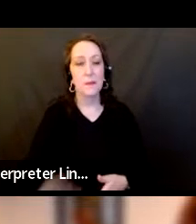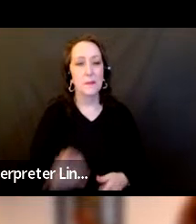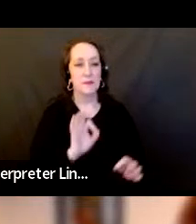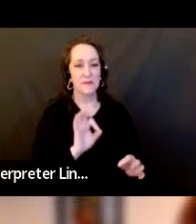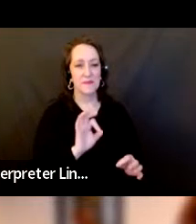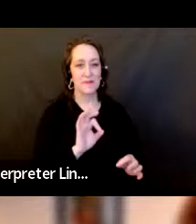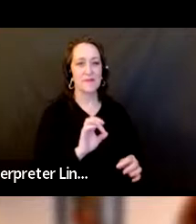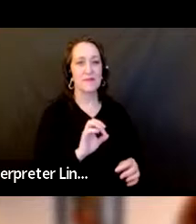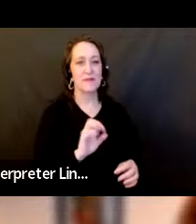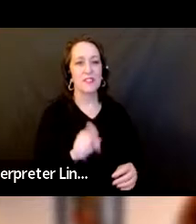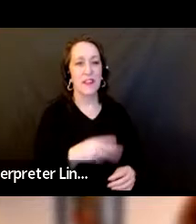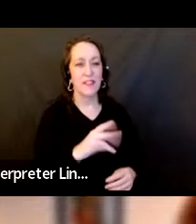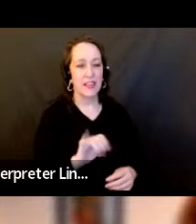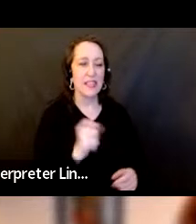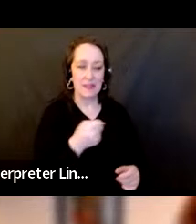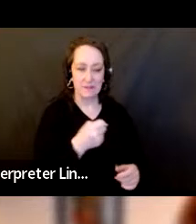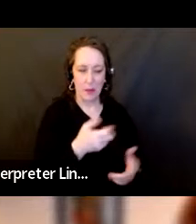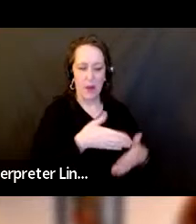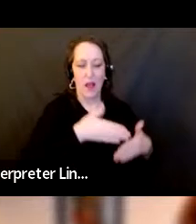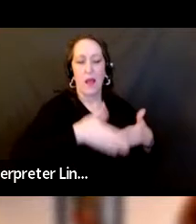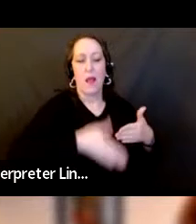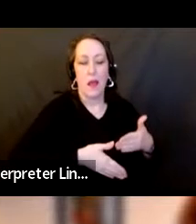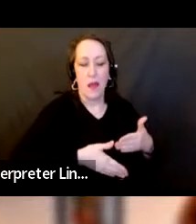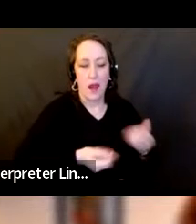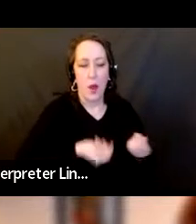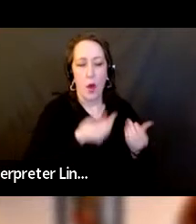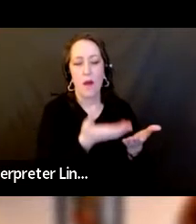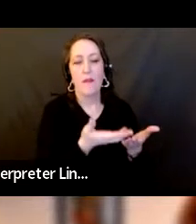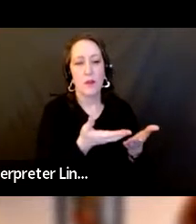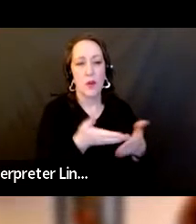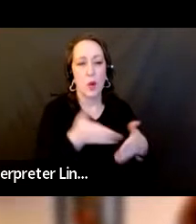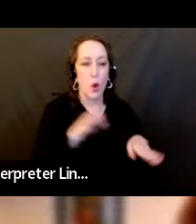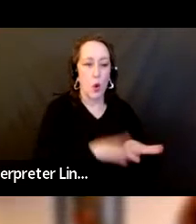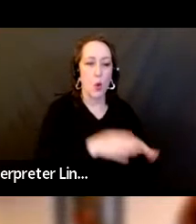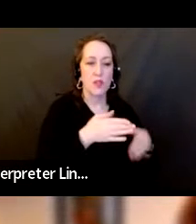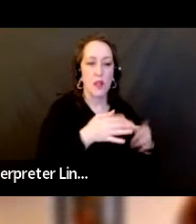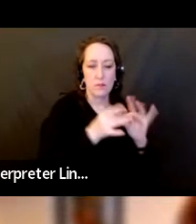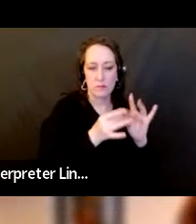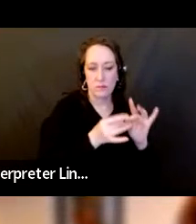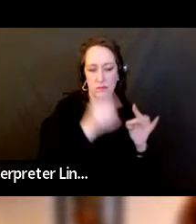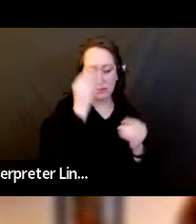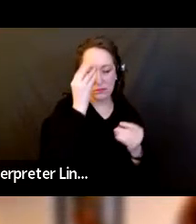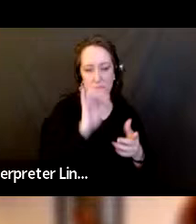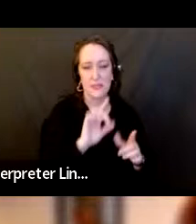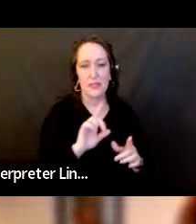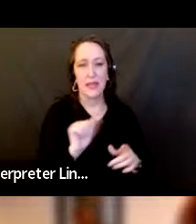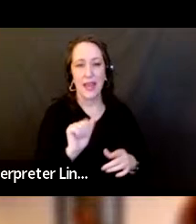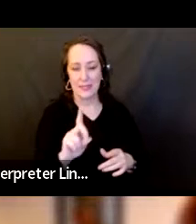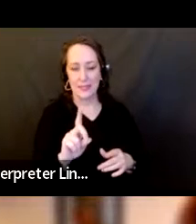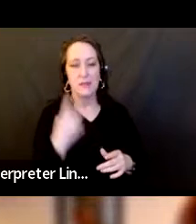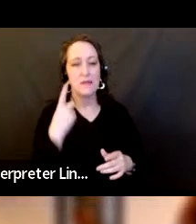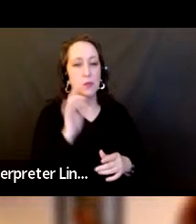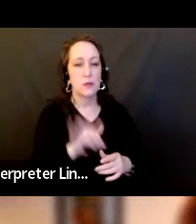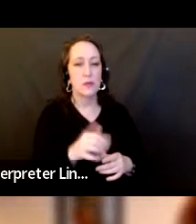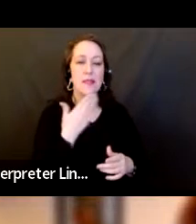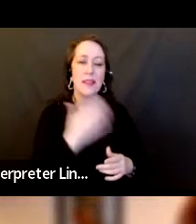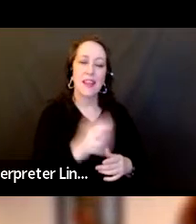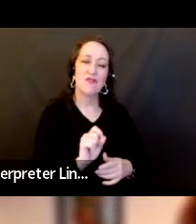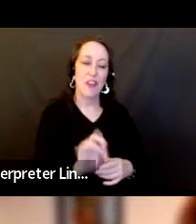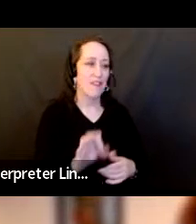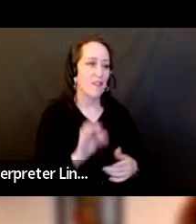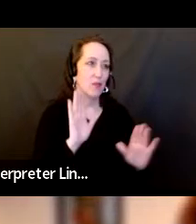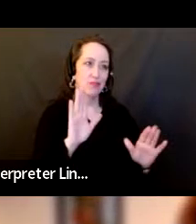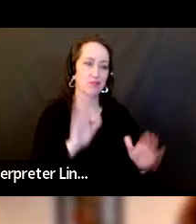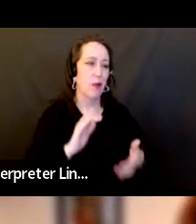Thanks, Jeff. And yeah, I just wanted to wrap us up and maybe just kind of offer some closing thoughts from the district on this. And I just wanted to thank Jeff. He's been a great partner in